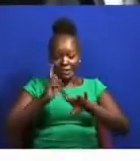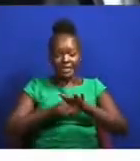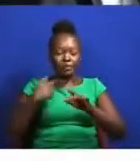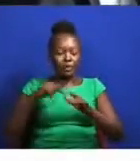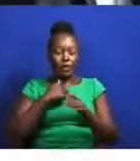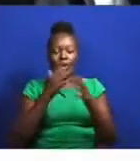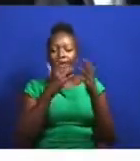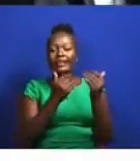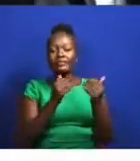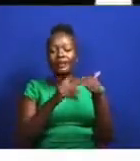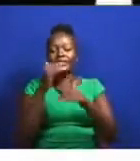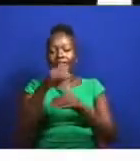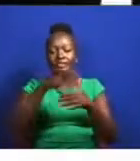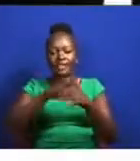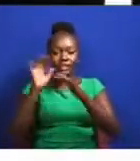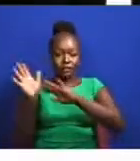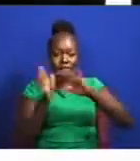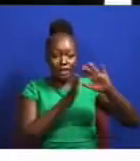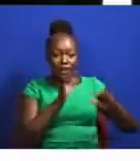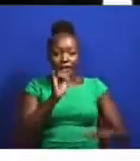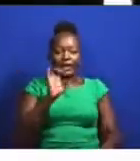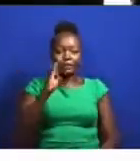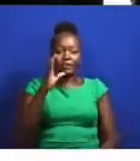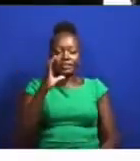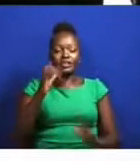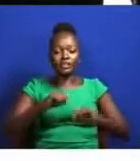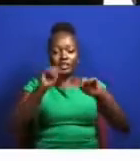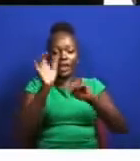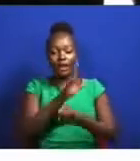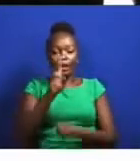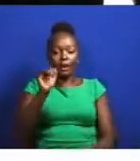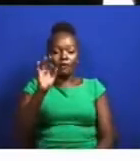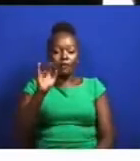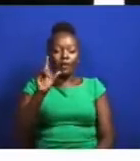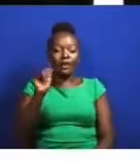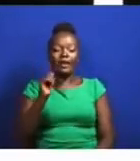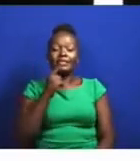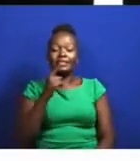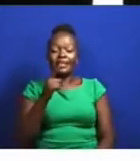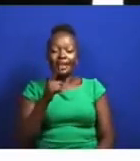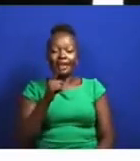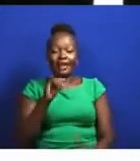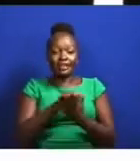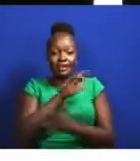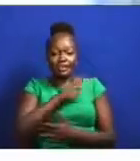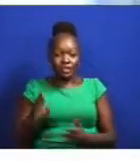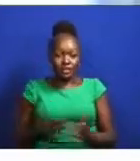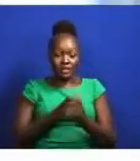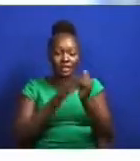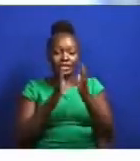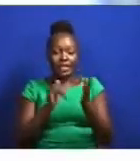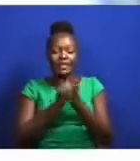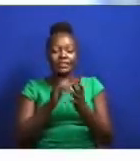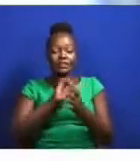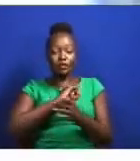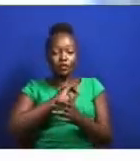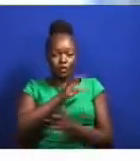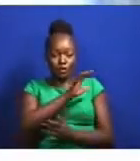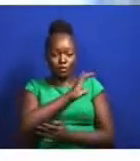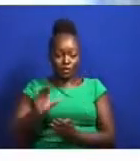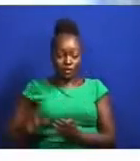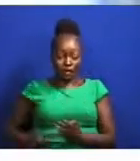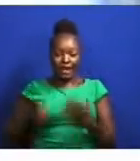towards the next election. IEBC Chairman Wafula Chebukati told the religious leaders that his commission